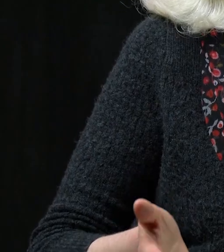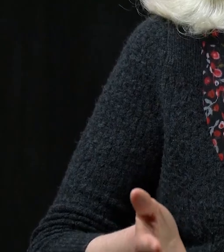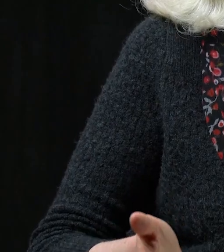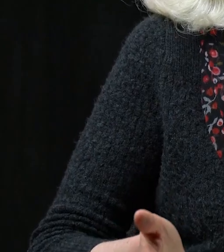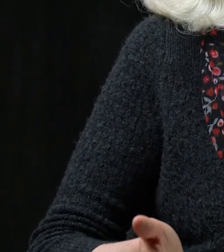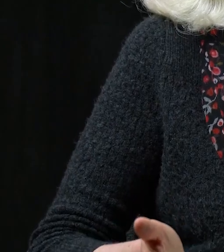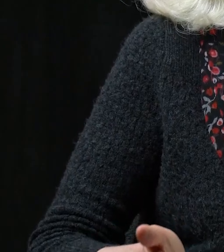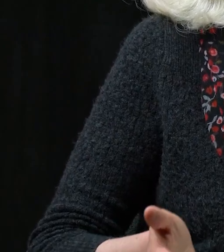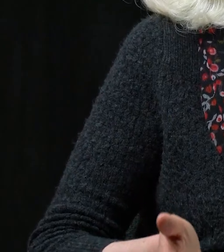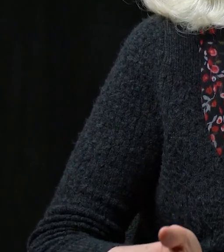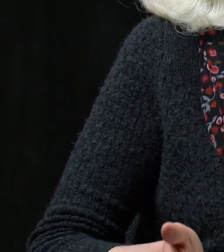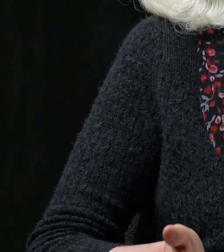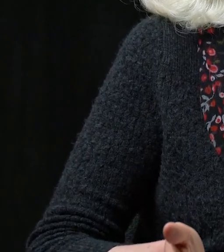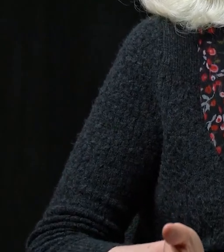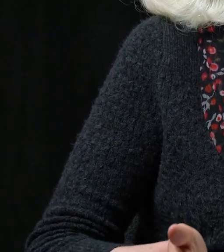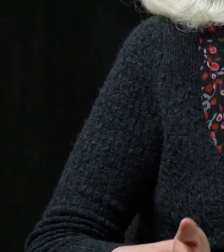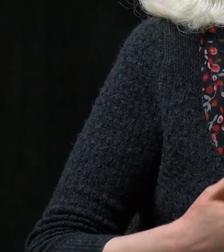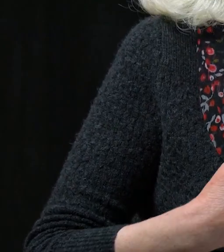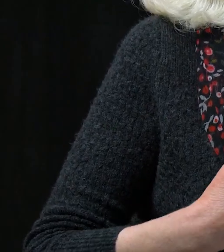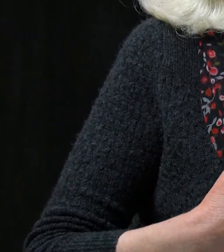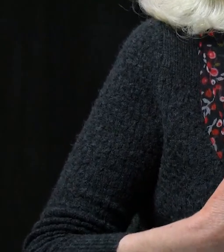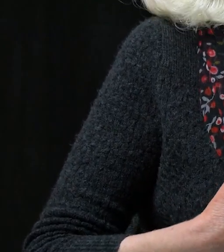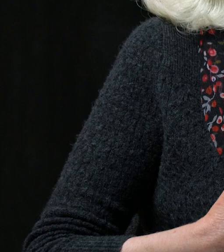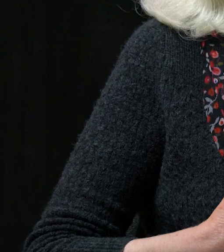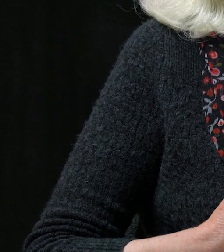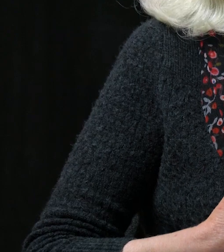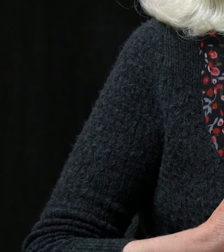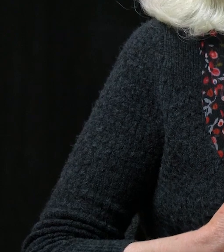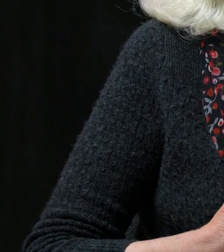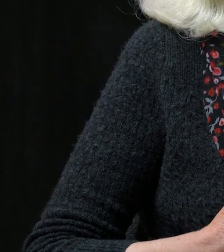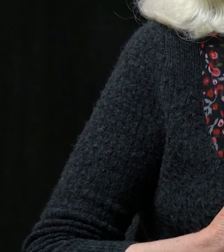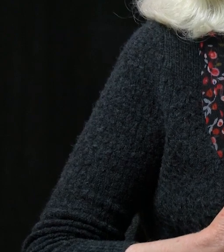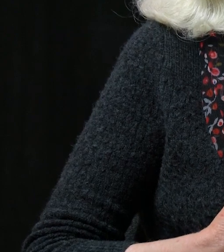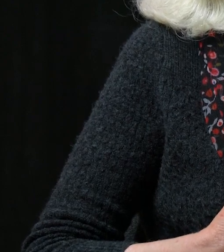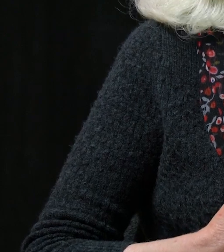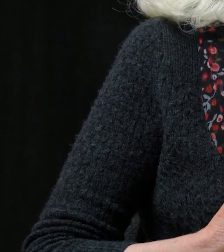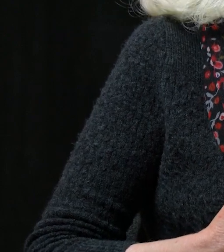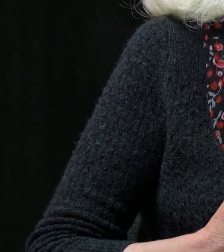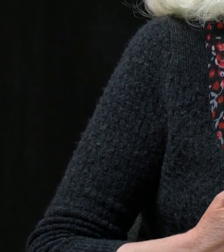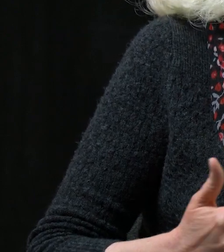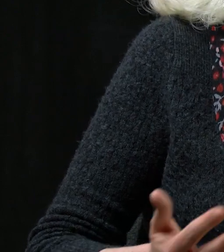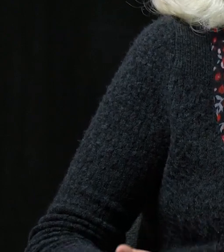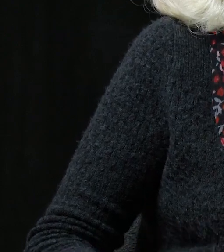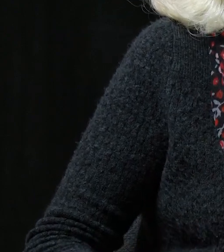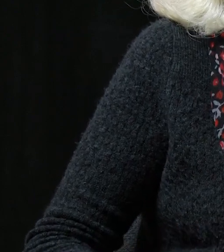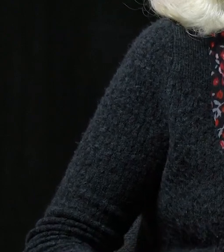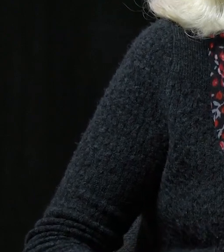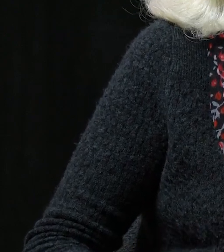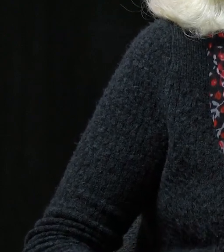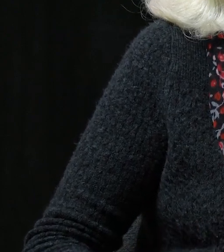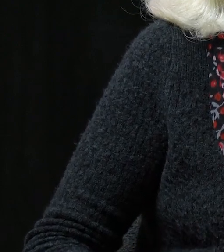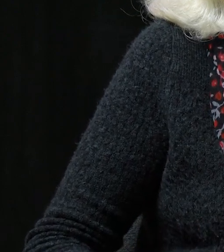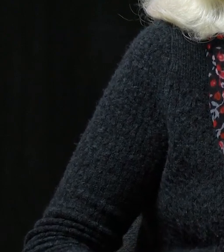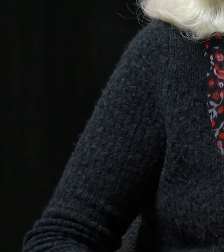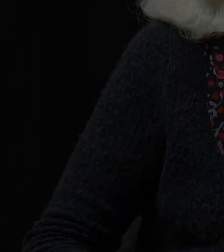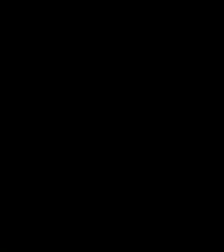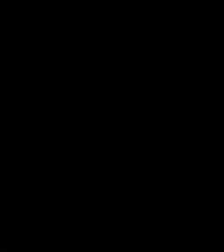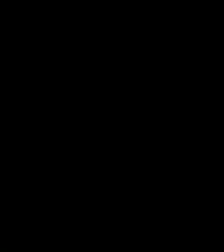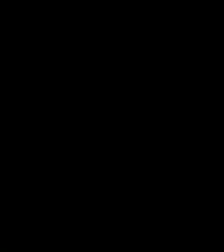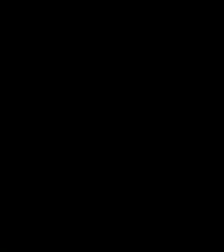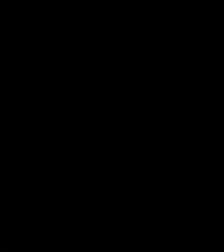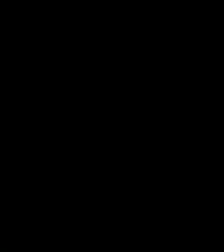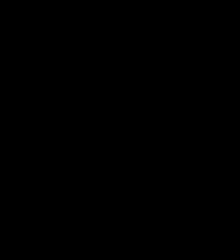for someone with low vision? And I always say, well, I can tell you what I prefer and what works for me, but that doesn't mean it works